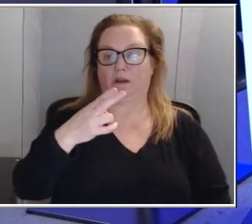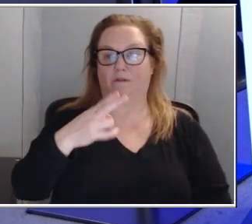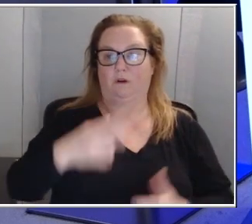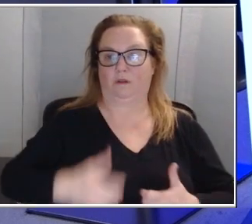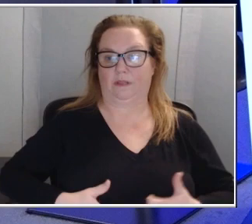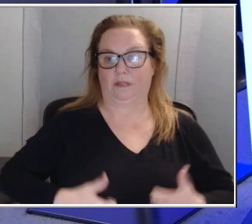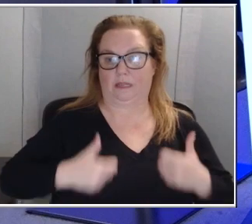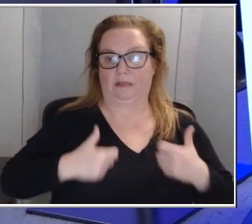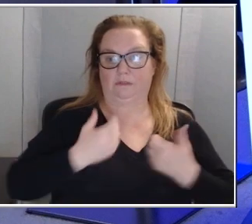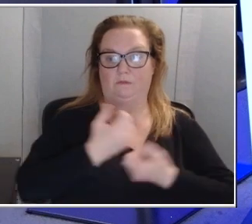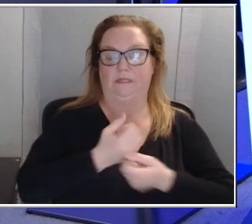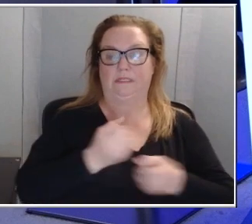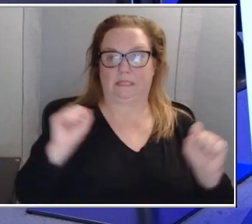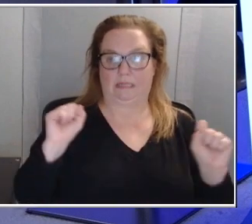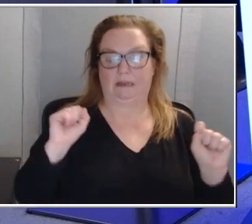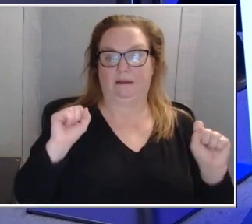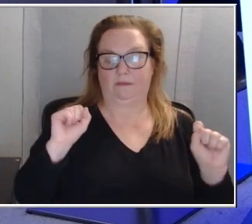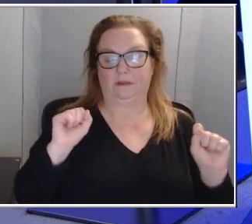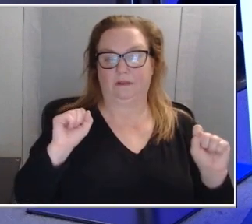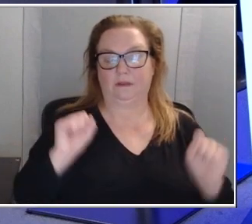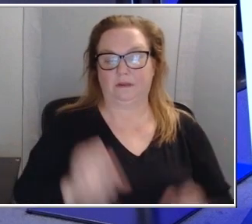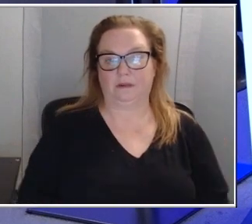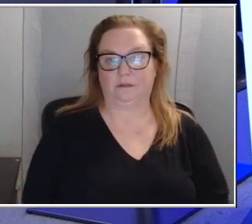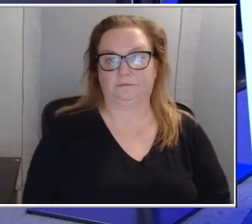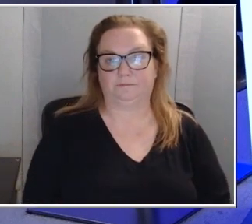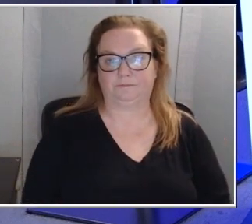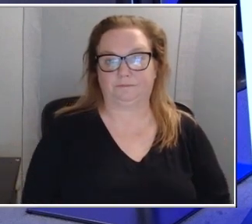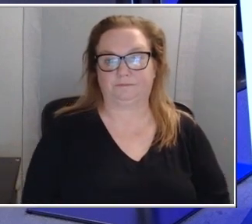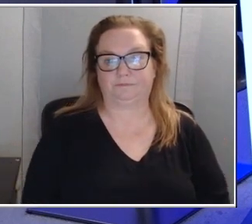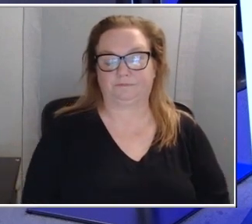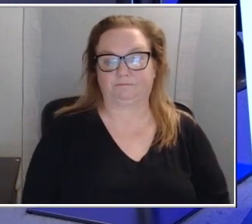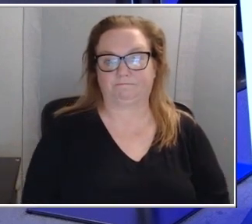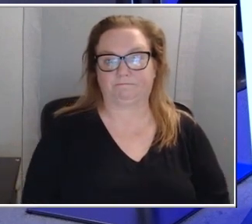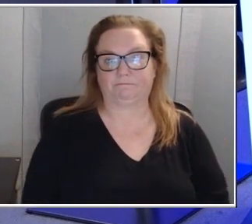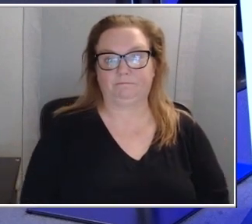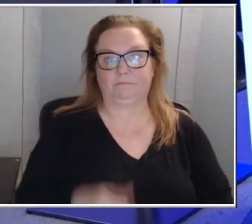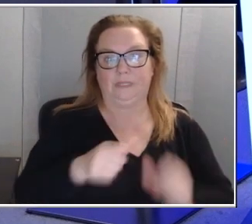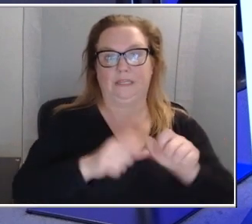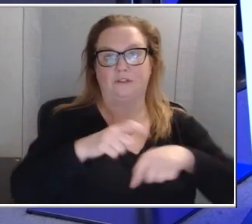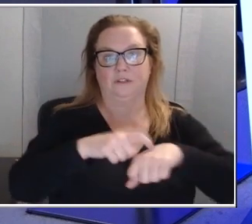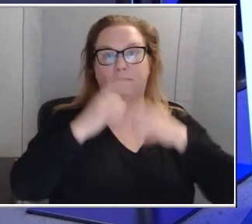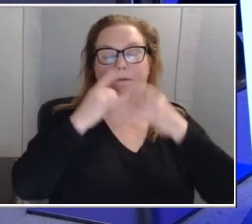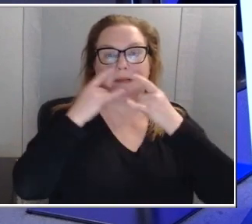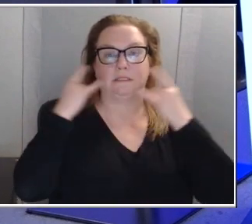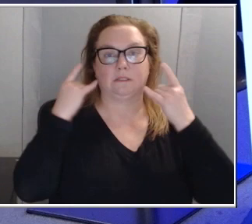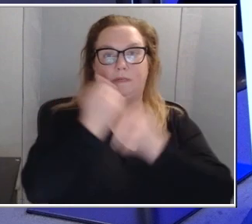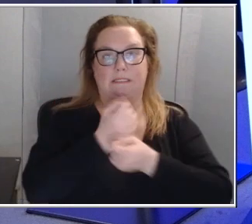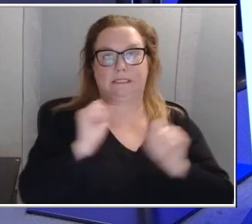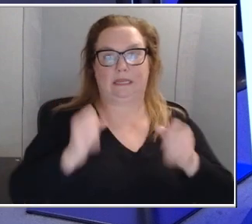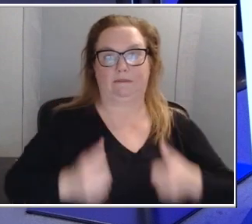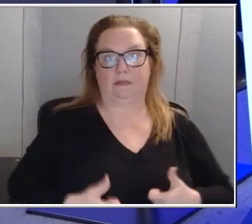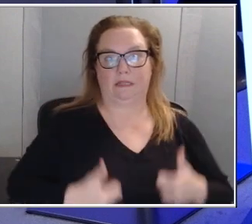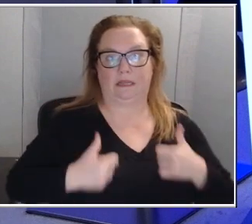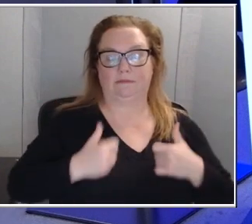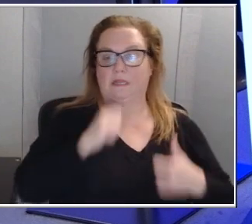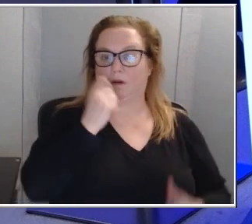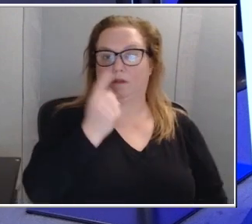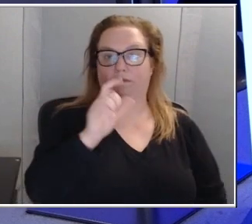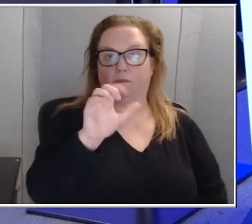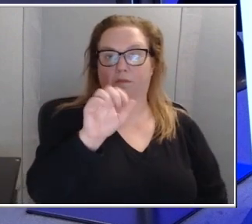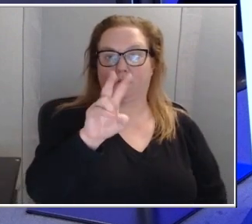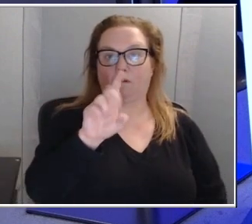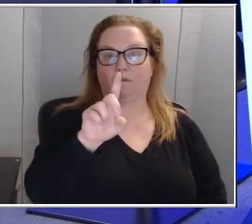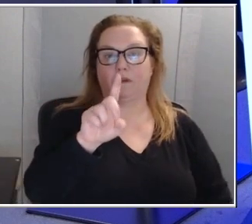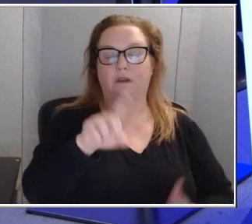we saved in the cases we prevented. Yeah. Now, and I think each time we masked, we saved a lot of lives, and not just from COVID, but from